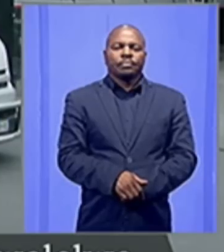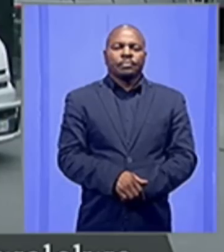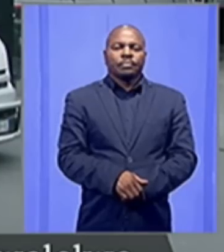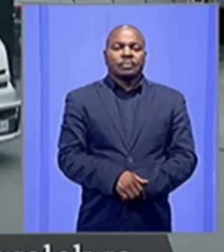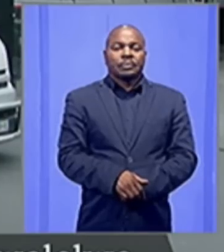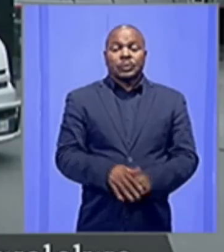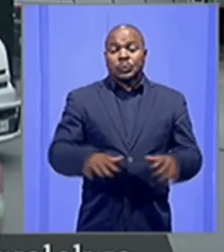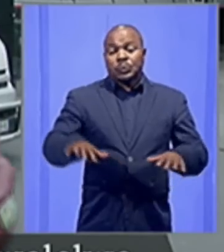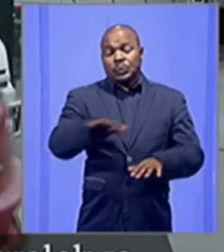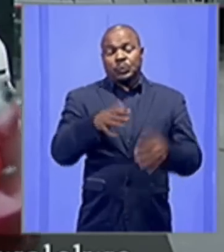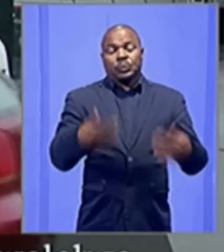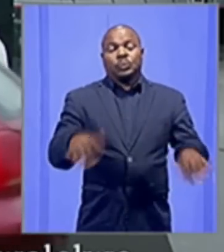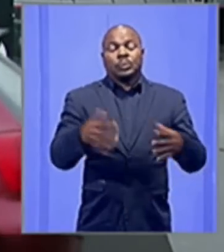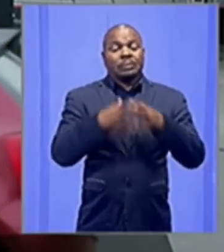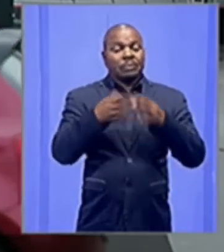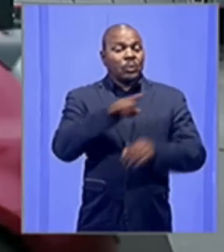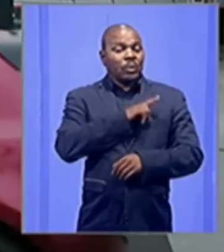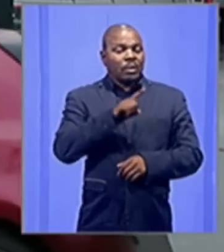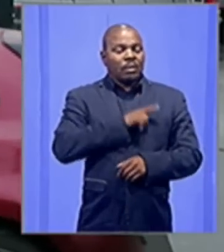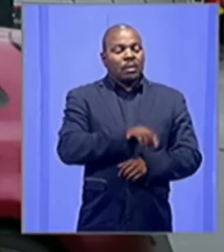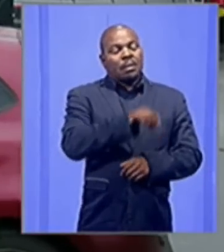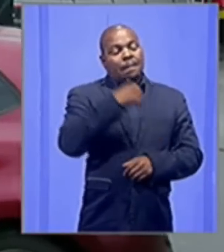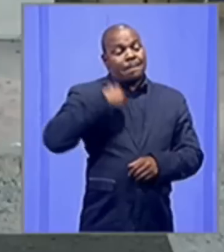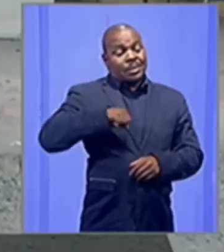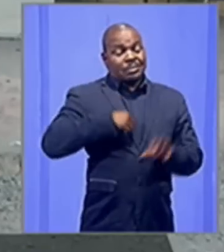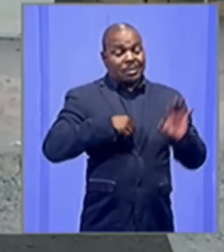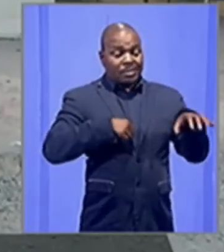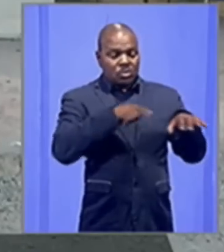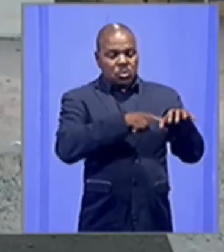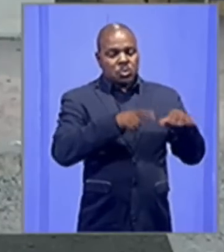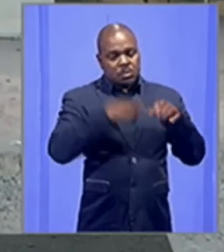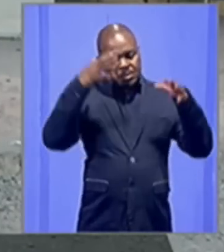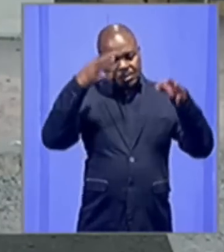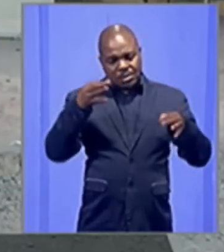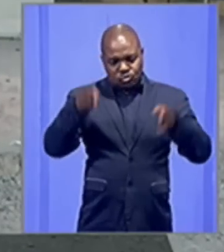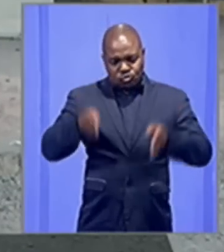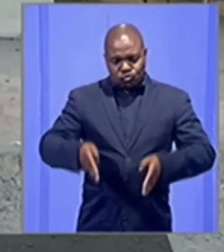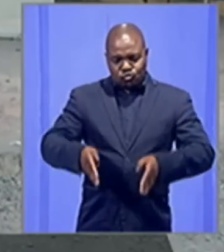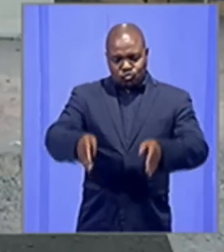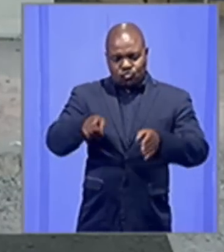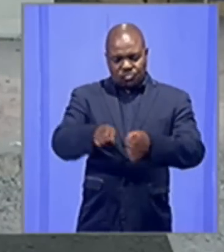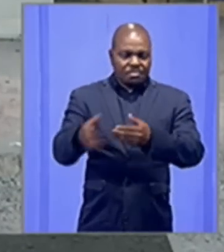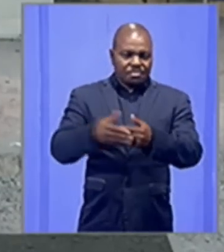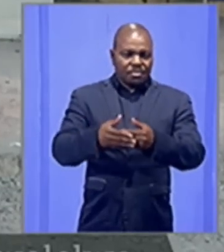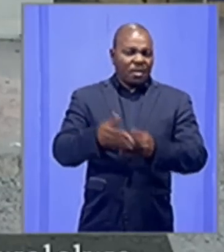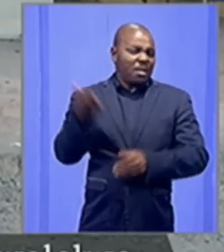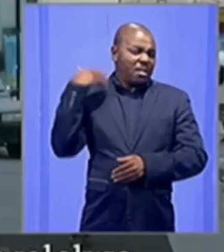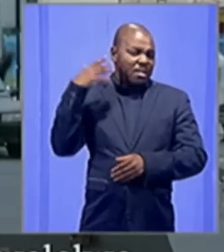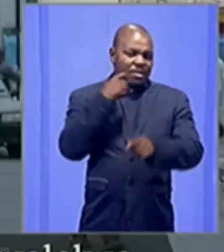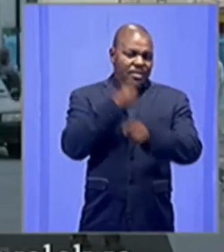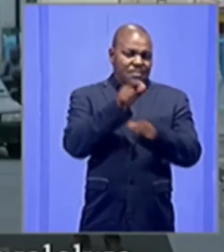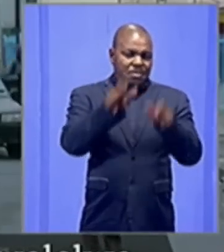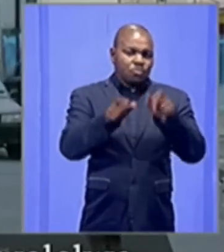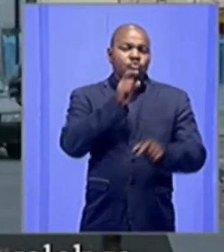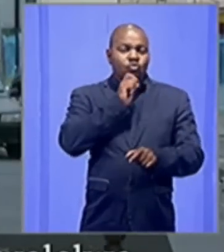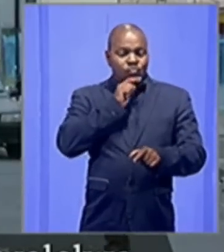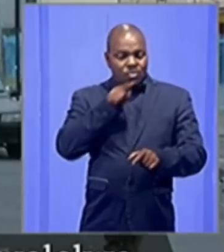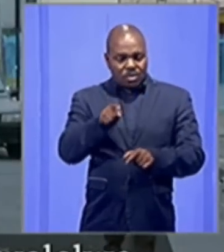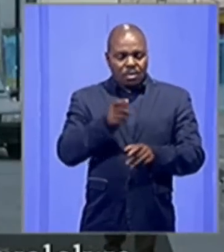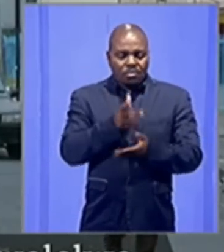Pherekano ena e latela qeto ya mmasepala wa Solplaatje ya go kwala tsela eo e neng e sebediswa ke bakganni ba ditekesi go emisa